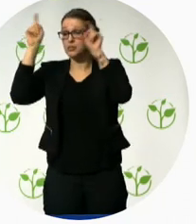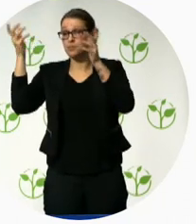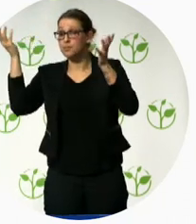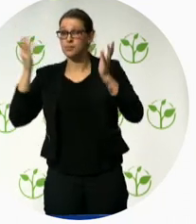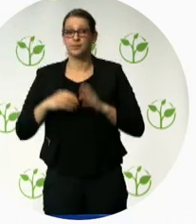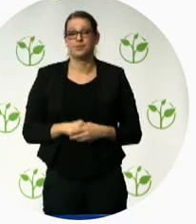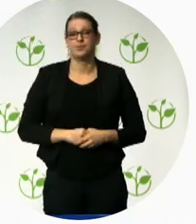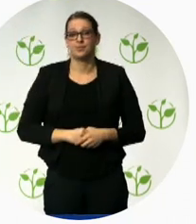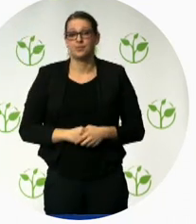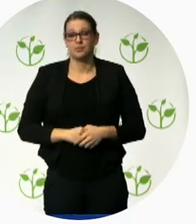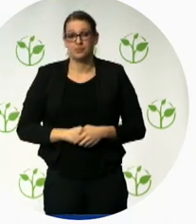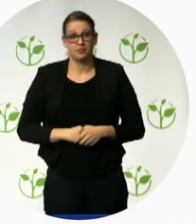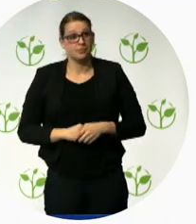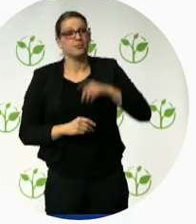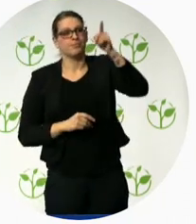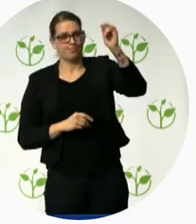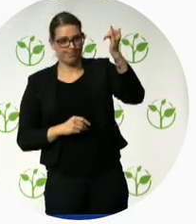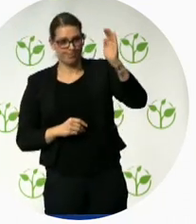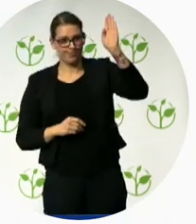Yes.